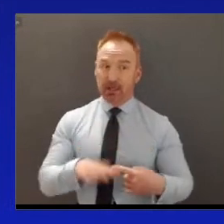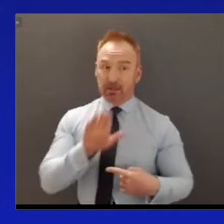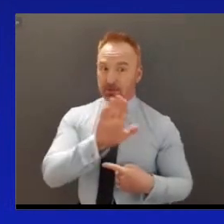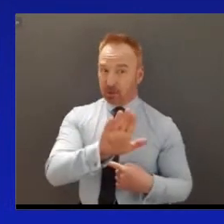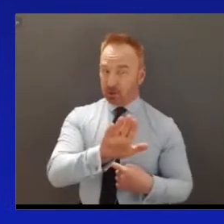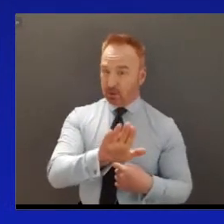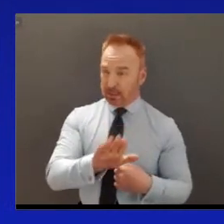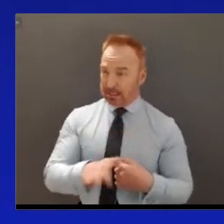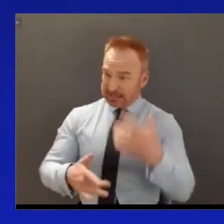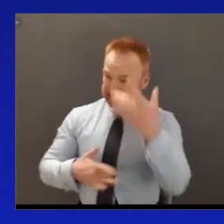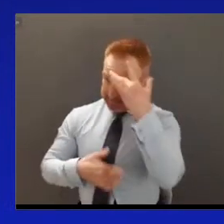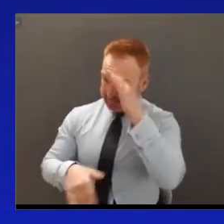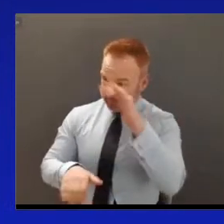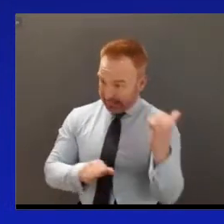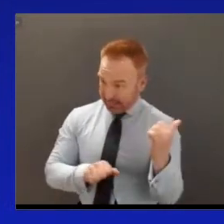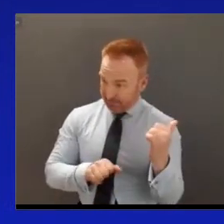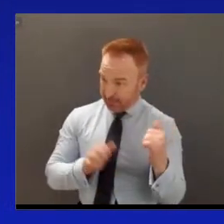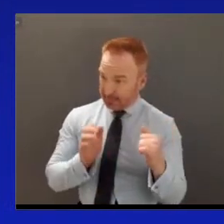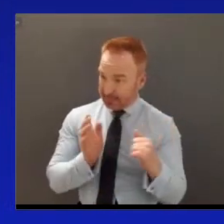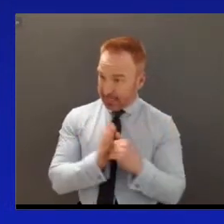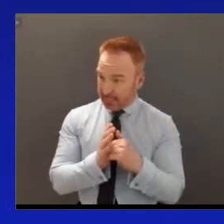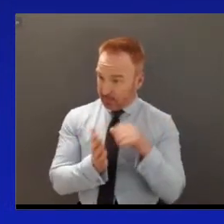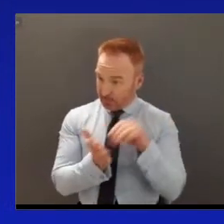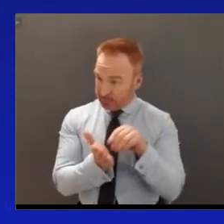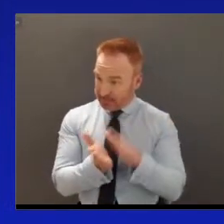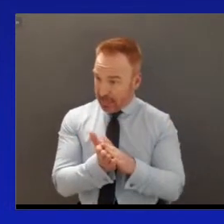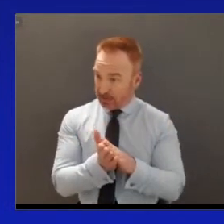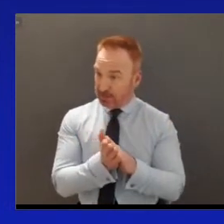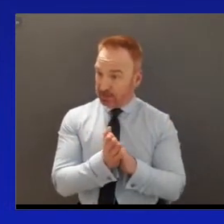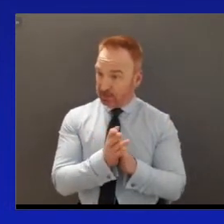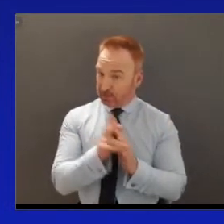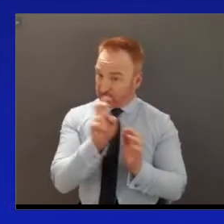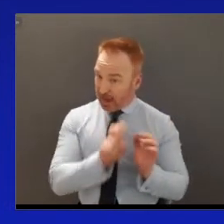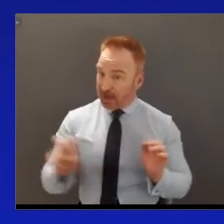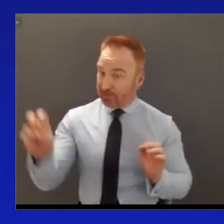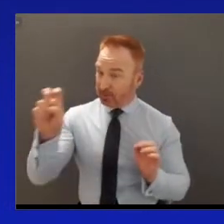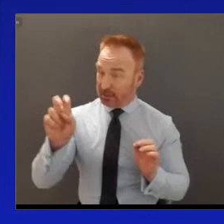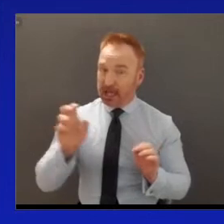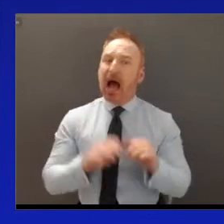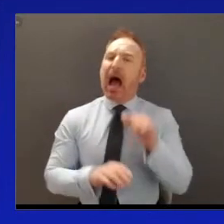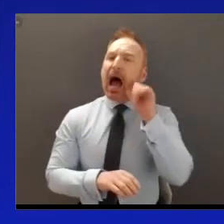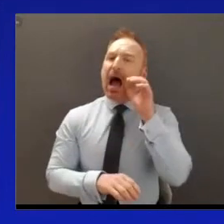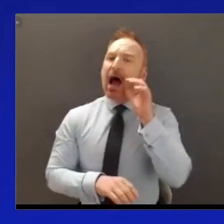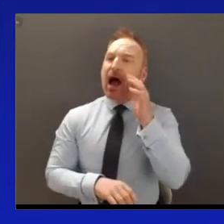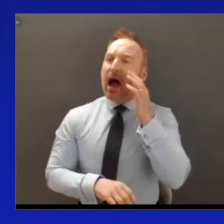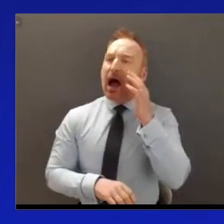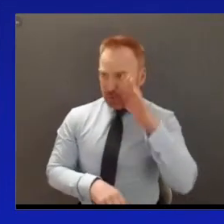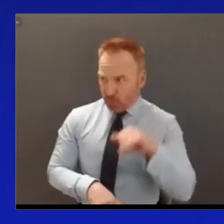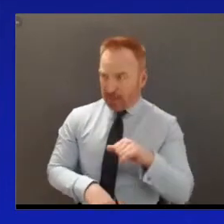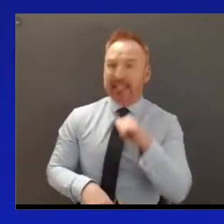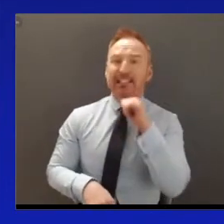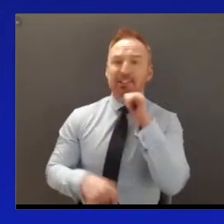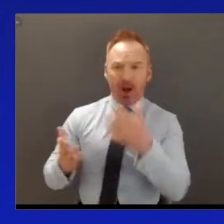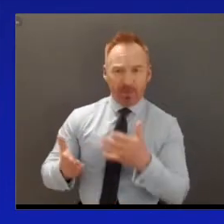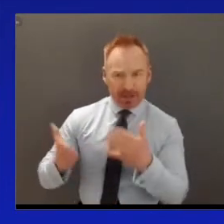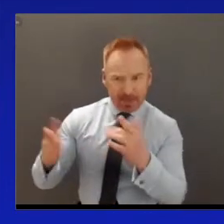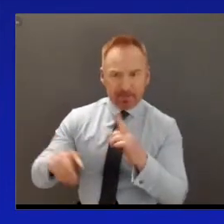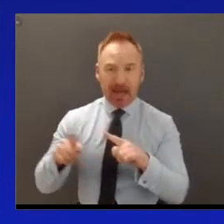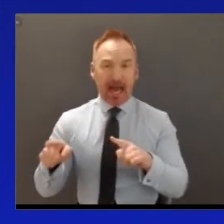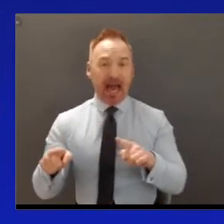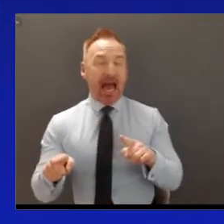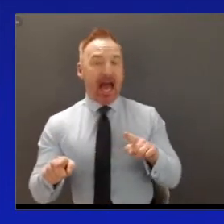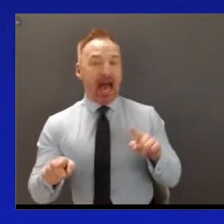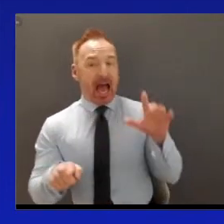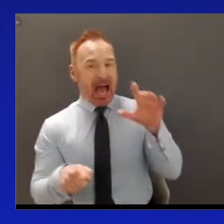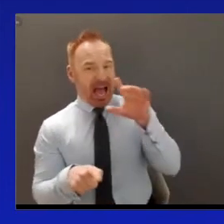Sick leave to travel outside of the country or elsewhere? I know it's not advisable. Well, I don't know what specific case you're talking to. I think that would